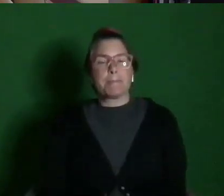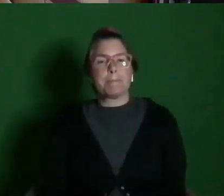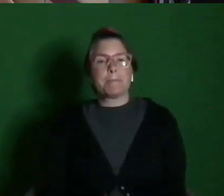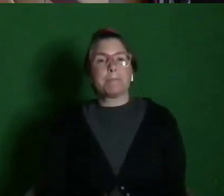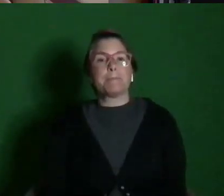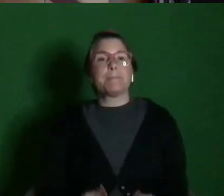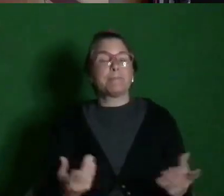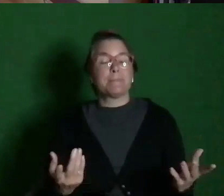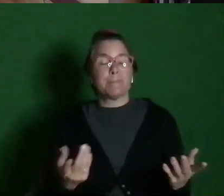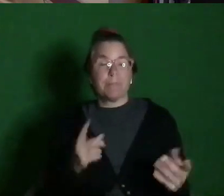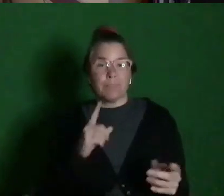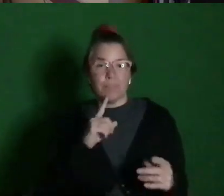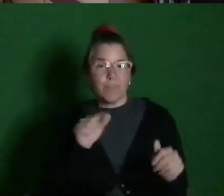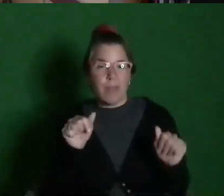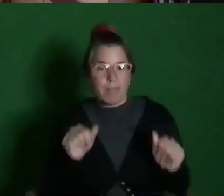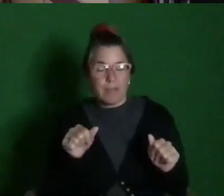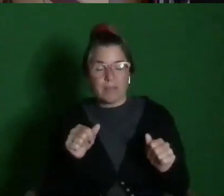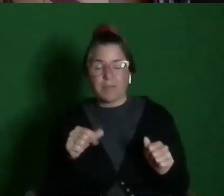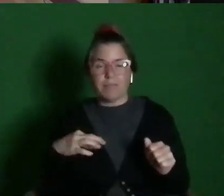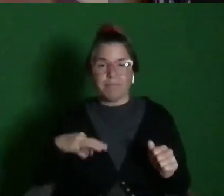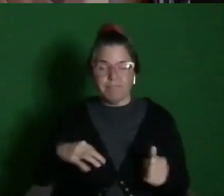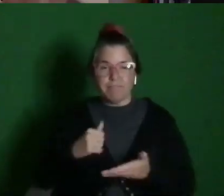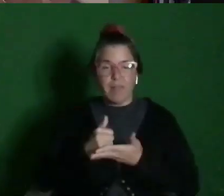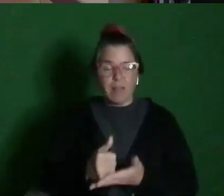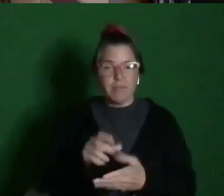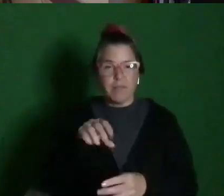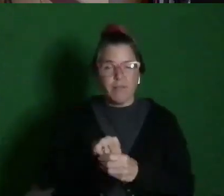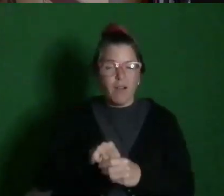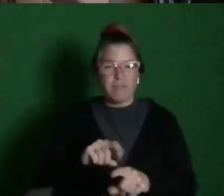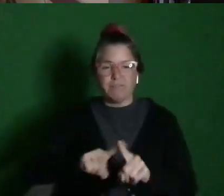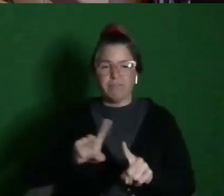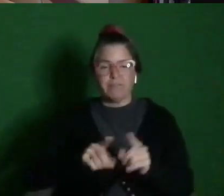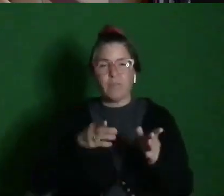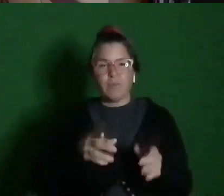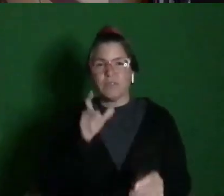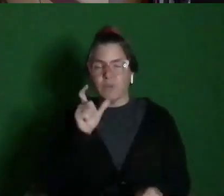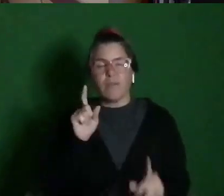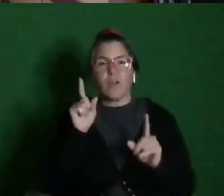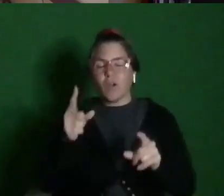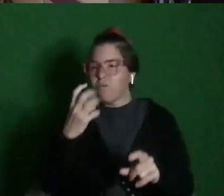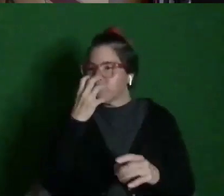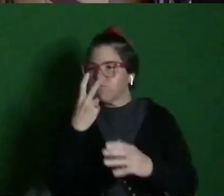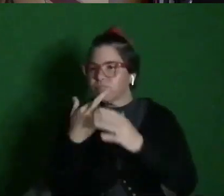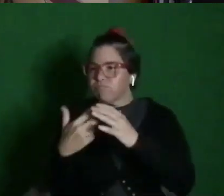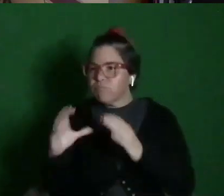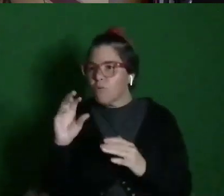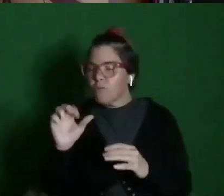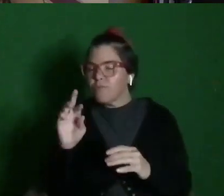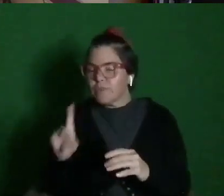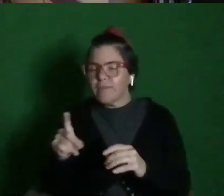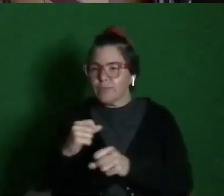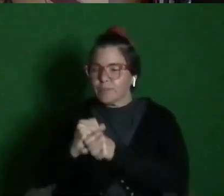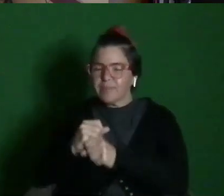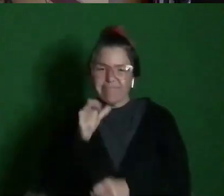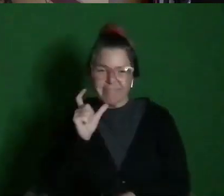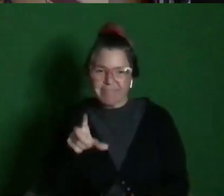really possible and really helpful to get involved in those in a variety of ways. Like, you don't have to get out there and scuba dive on a coral reef in order to protect a coral